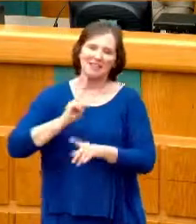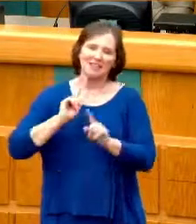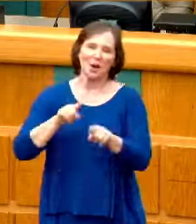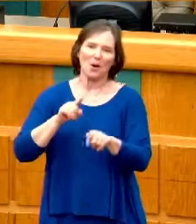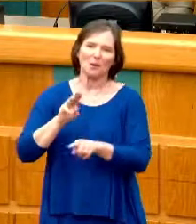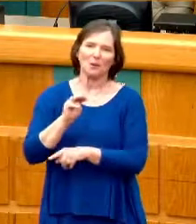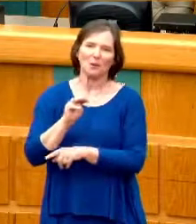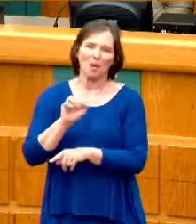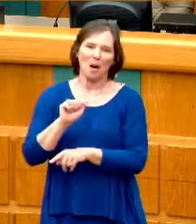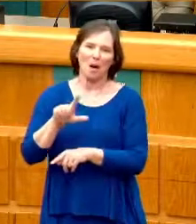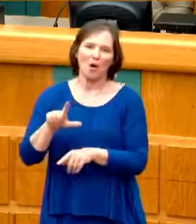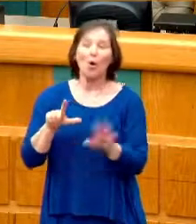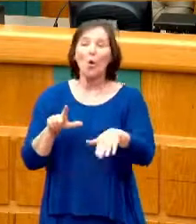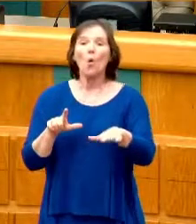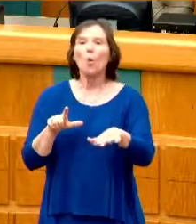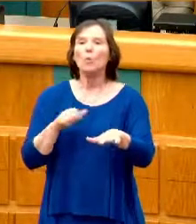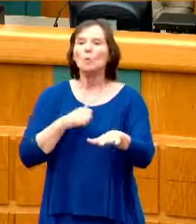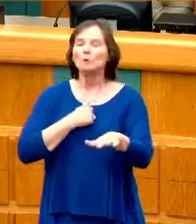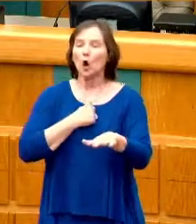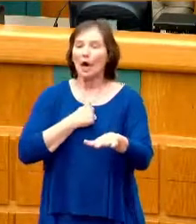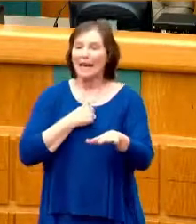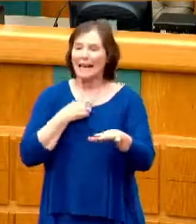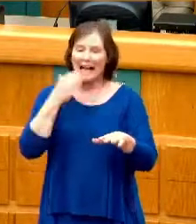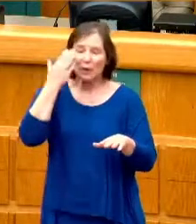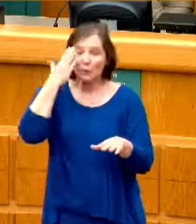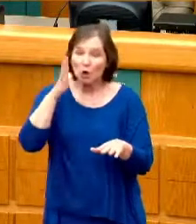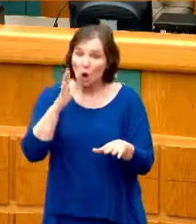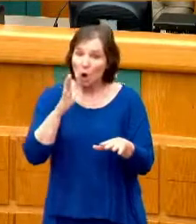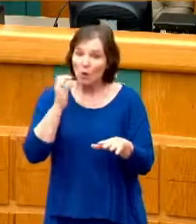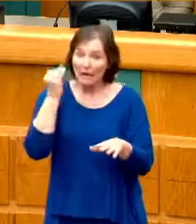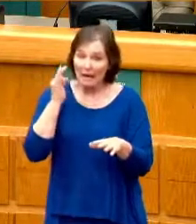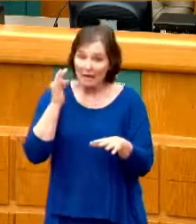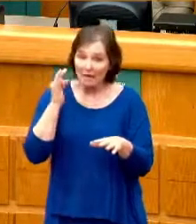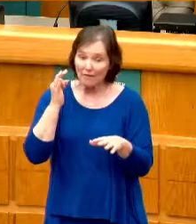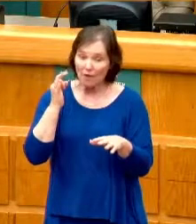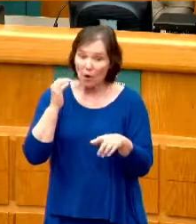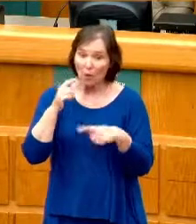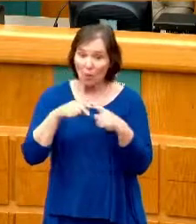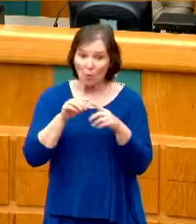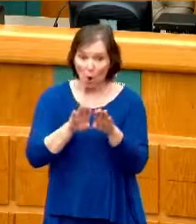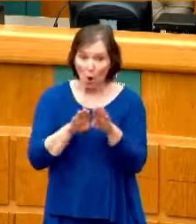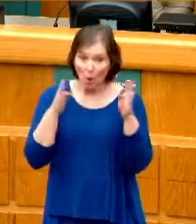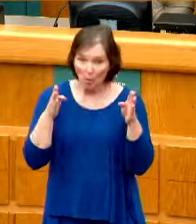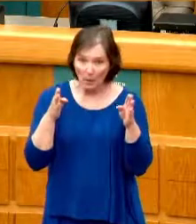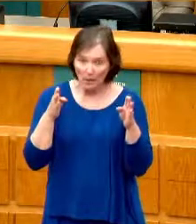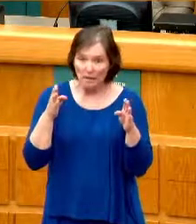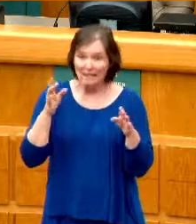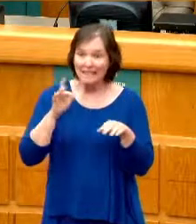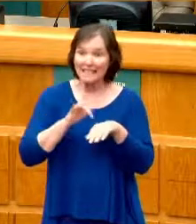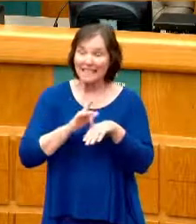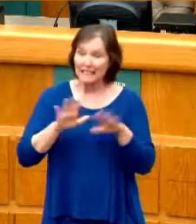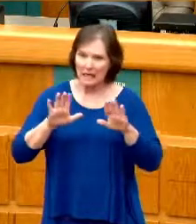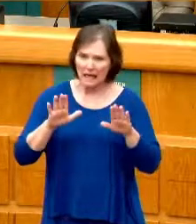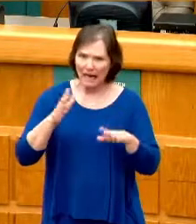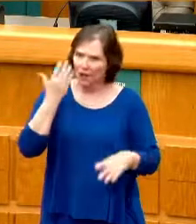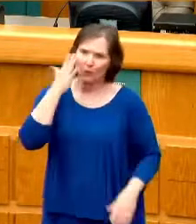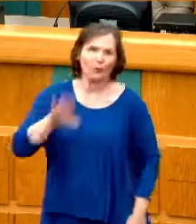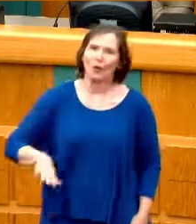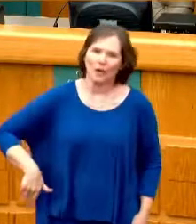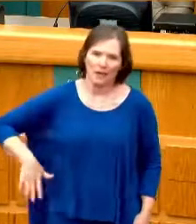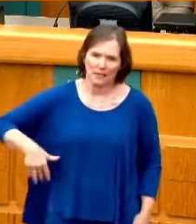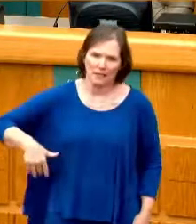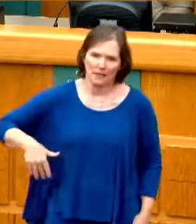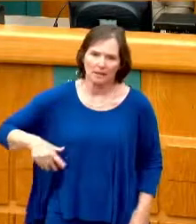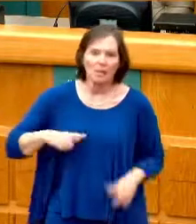we may not be open on Sunday. But if we can staff it, and we can get arms that need vaccines on Sunday for those folks that are